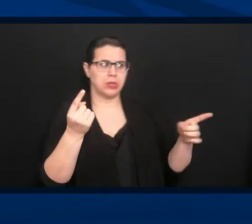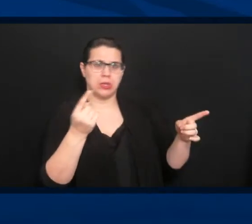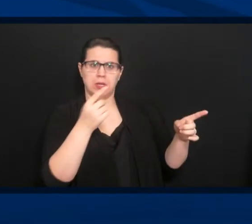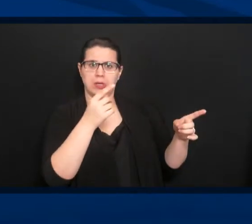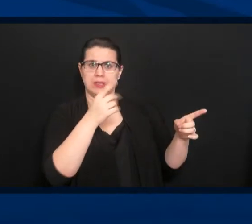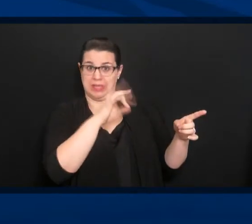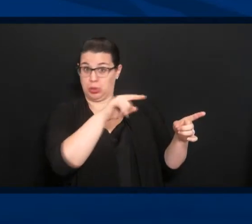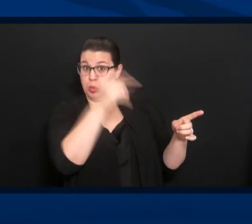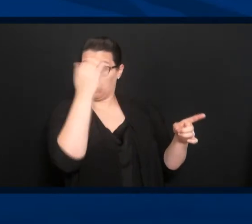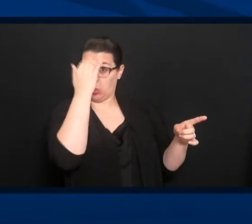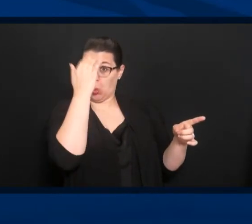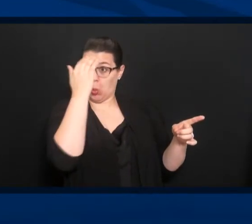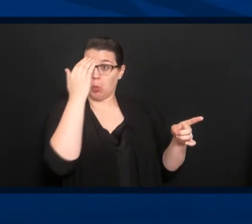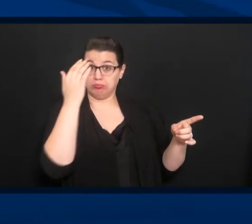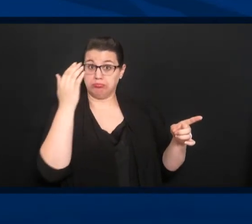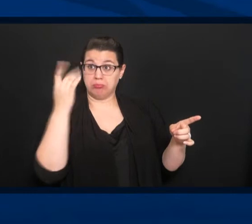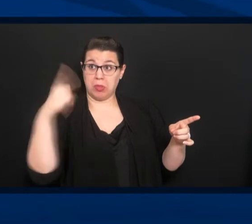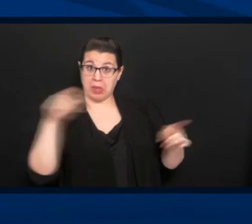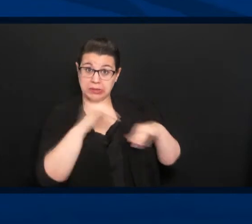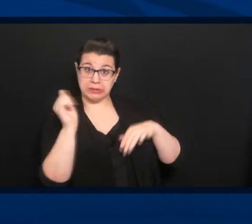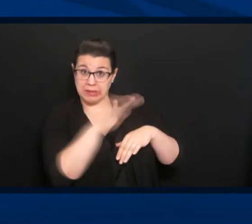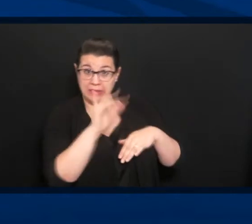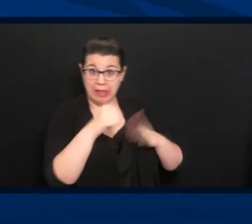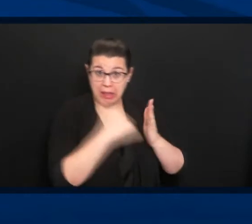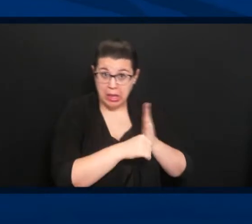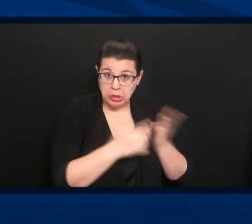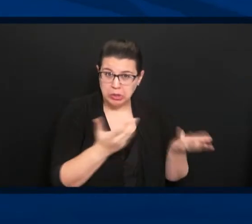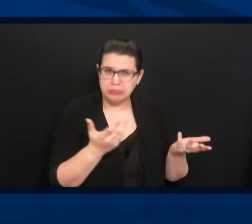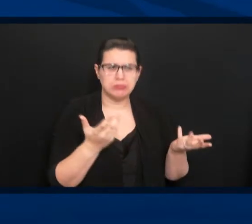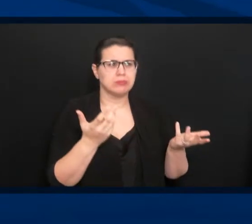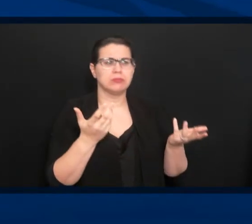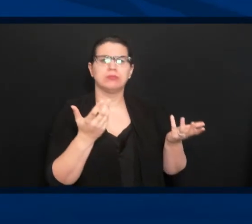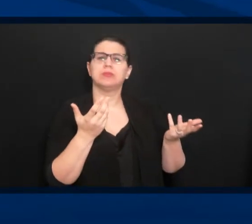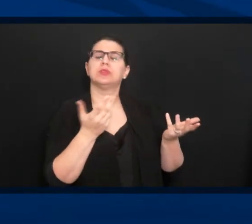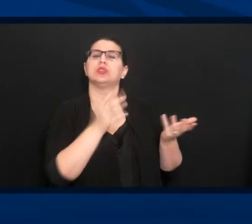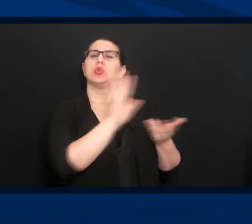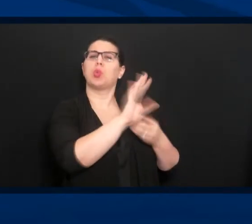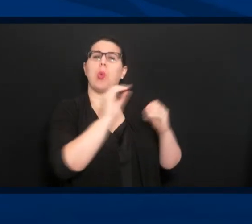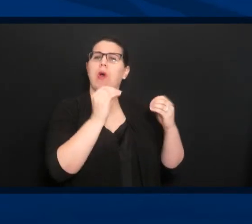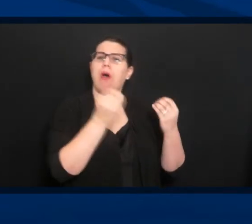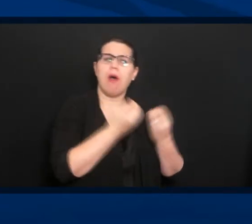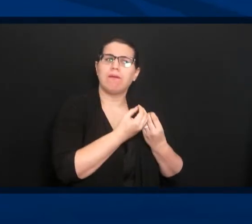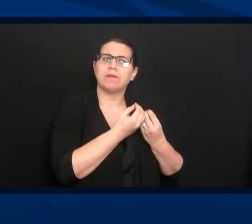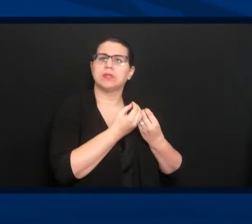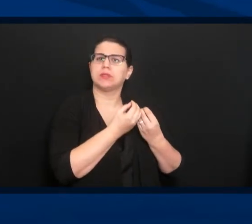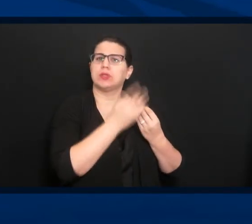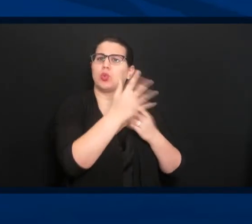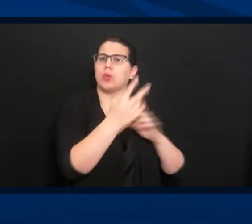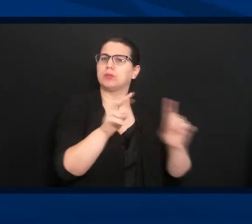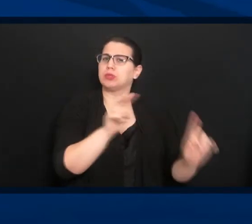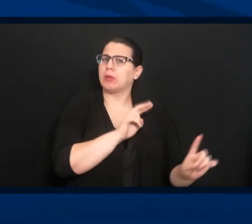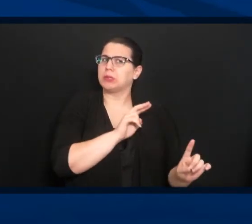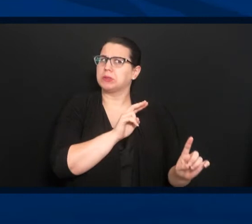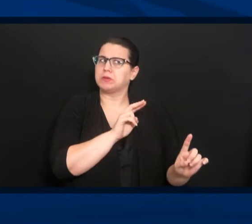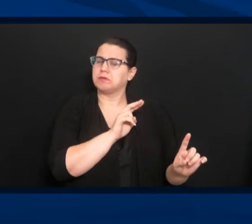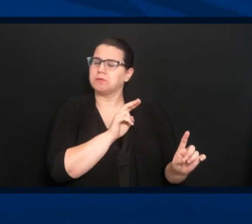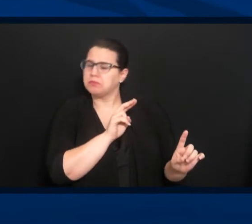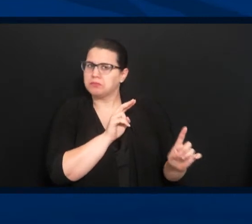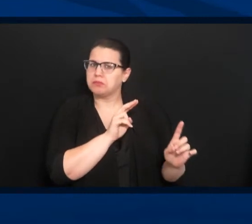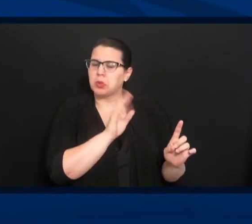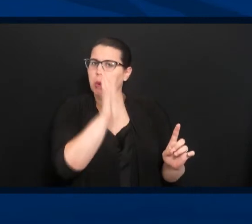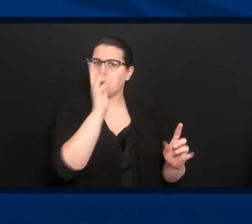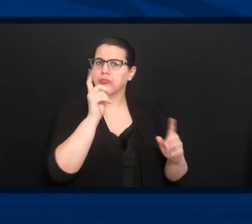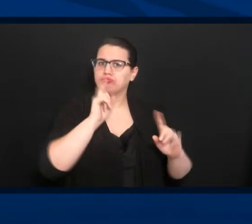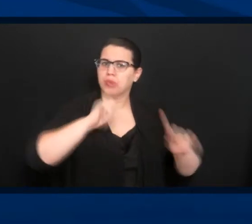was coming? How did it all work from your office and your perspective? Were you shocked when the letter showed up, or did you